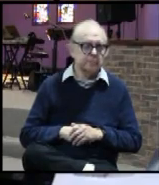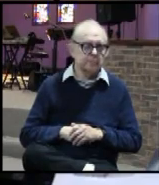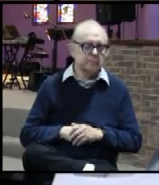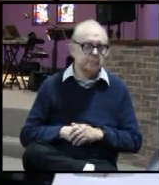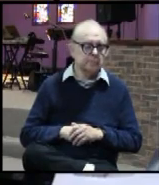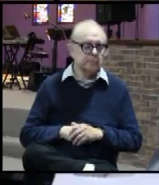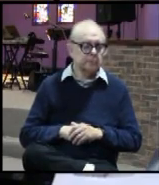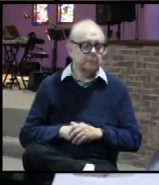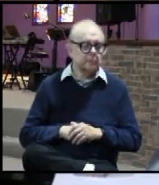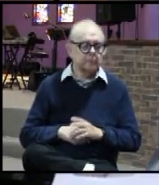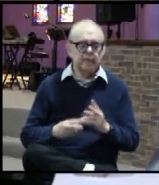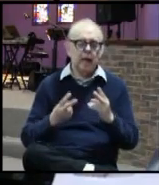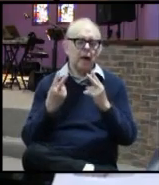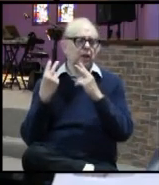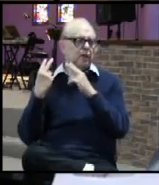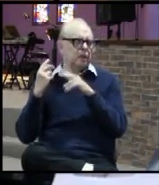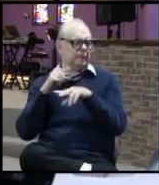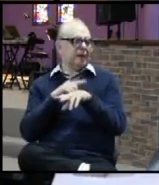And I look back at that moment